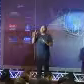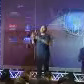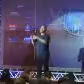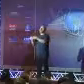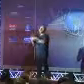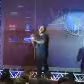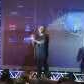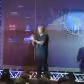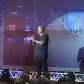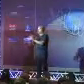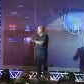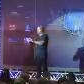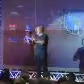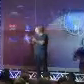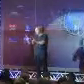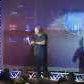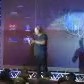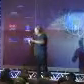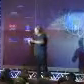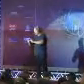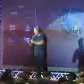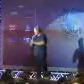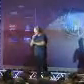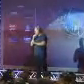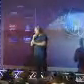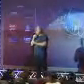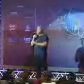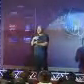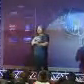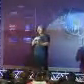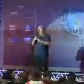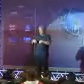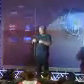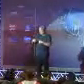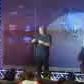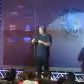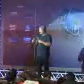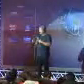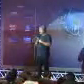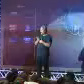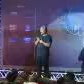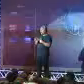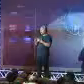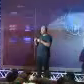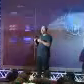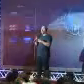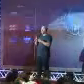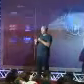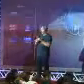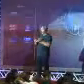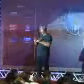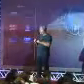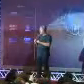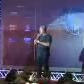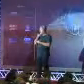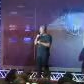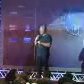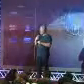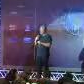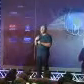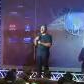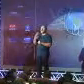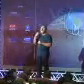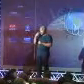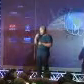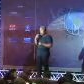So here's what we should be teaching in this new model. How to do distributed development, how